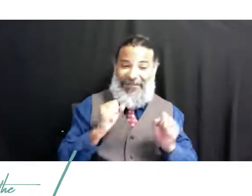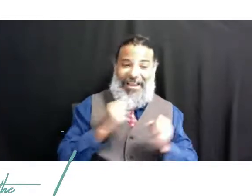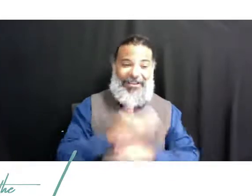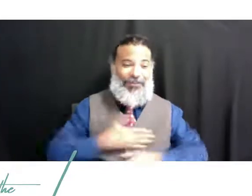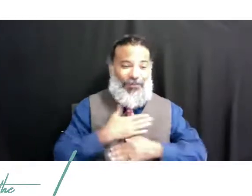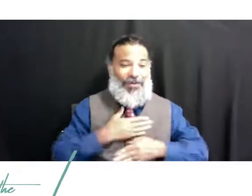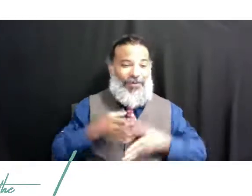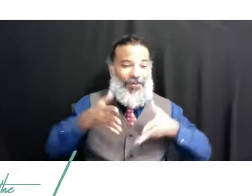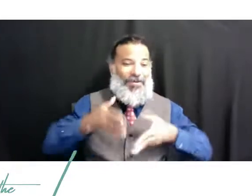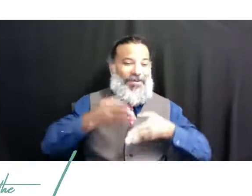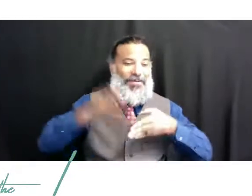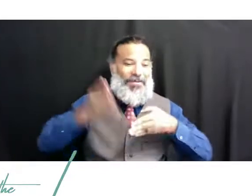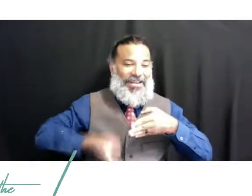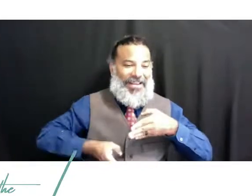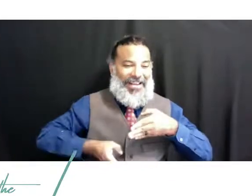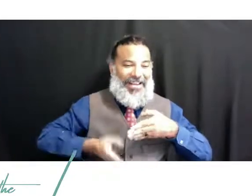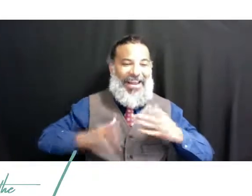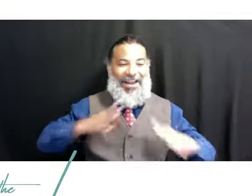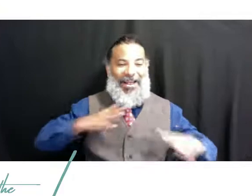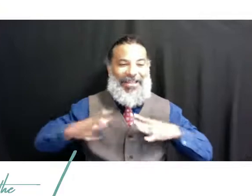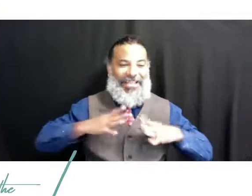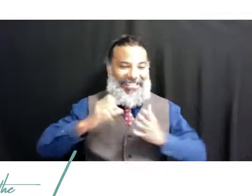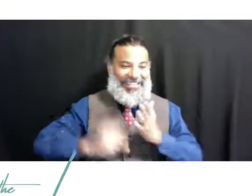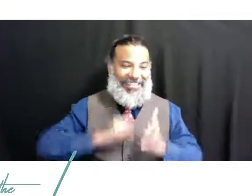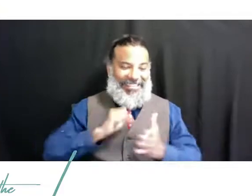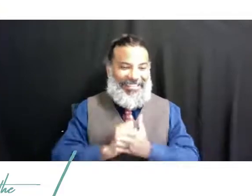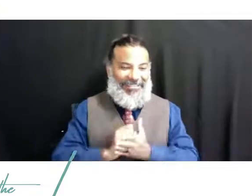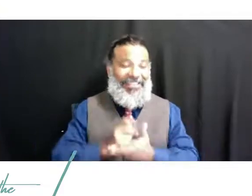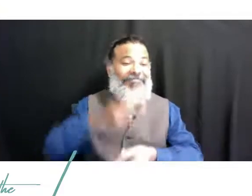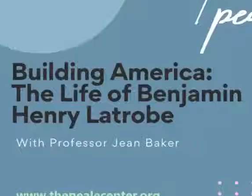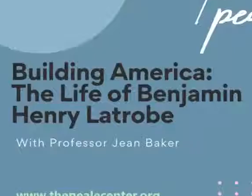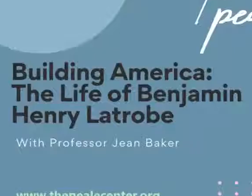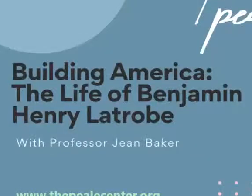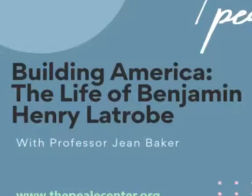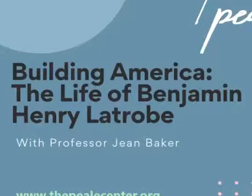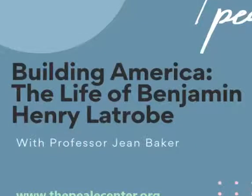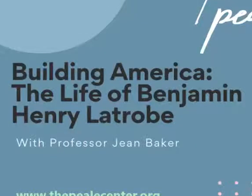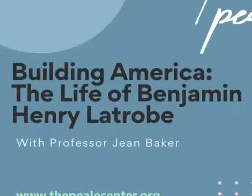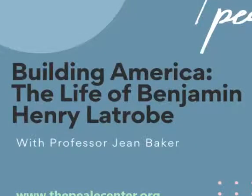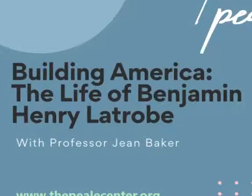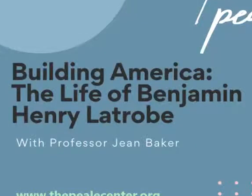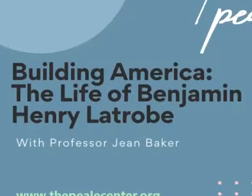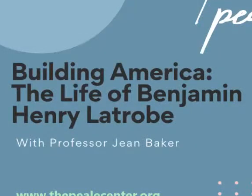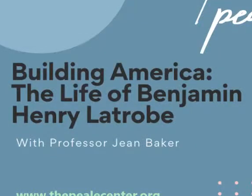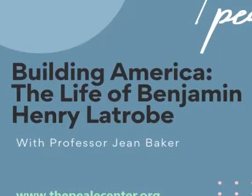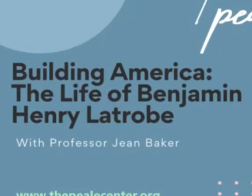rest of the weekend and holiday season. Take care, everyone. Have a great day.